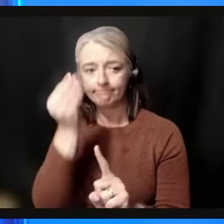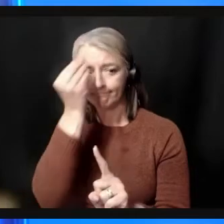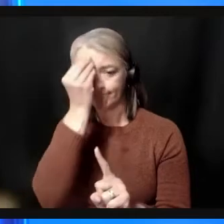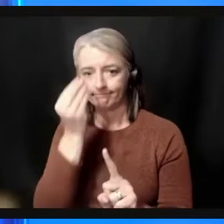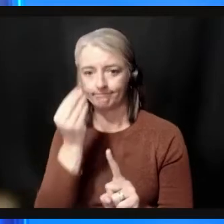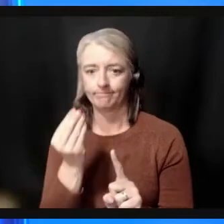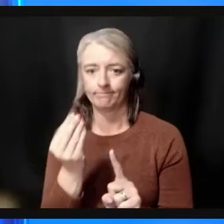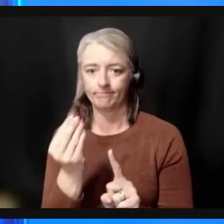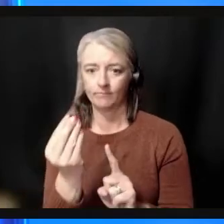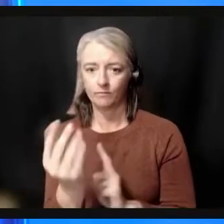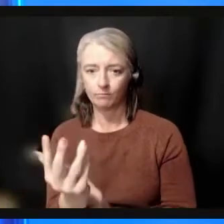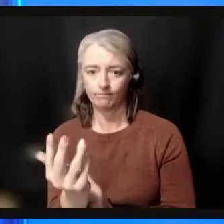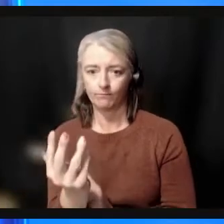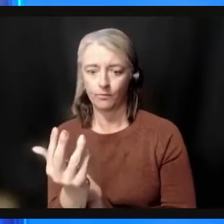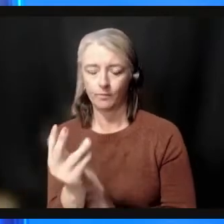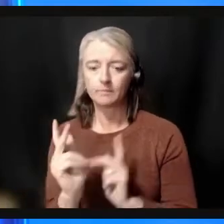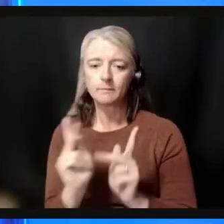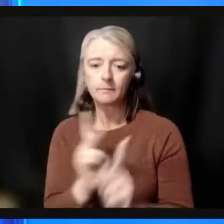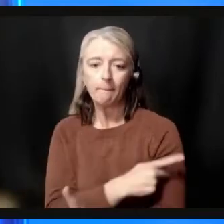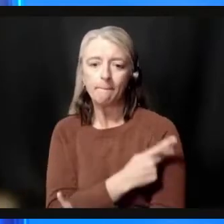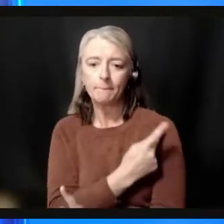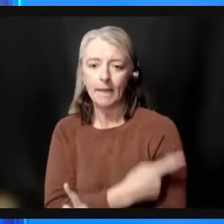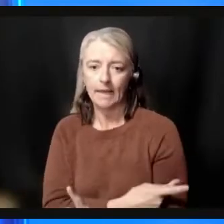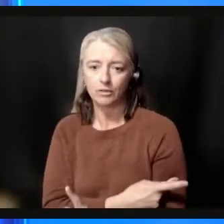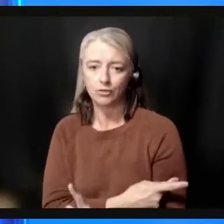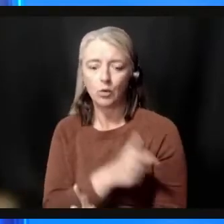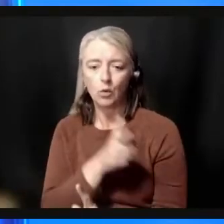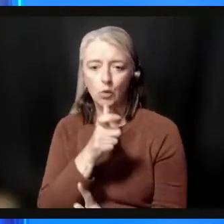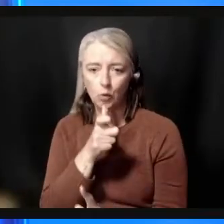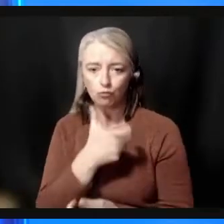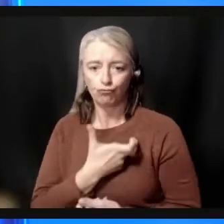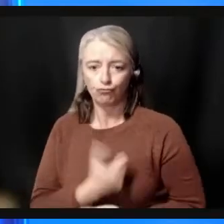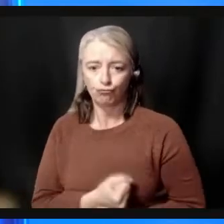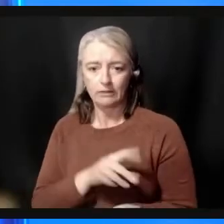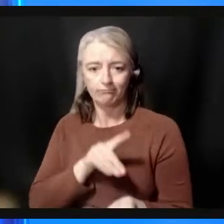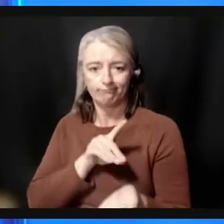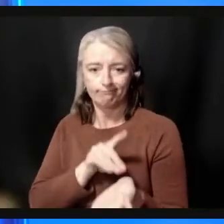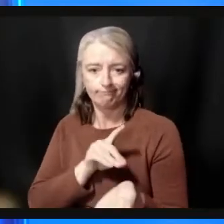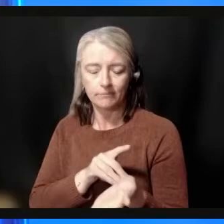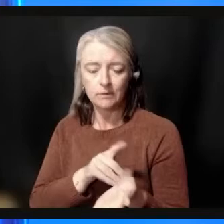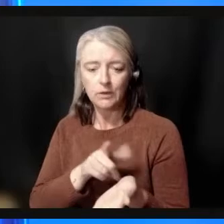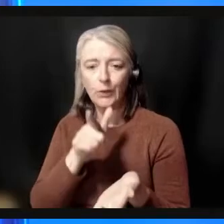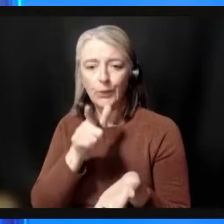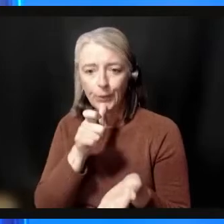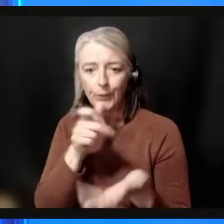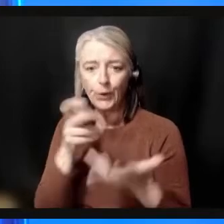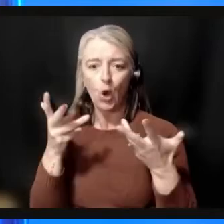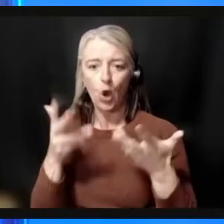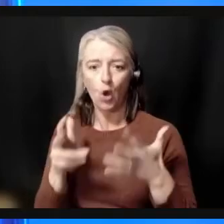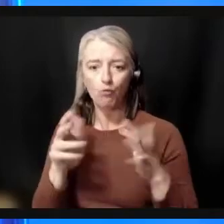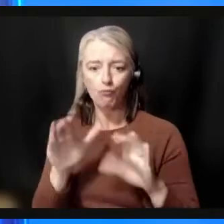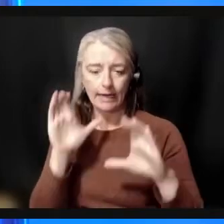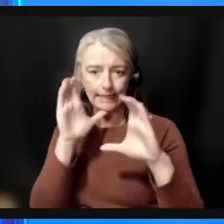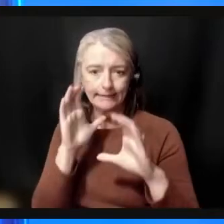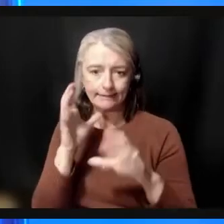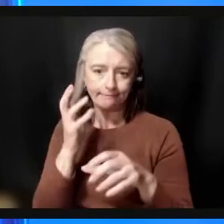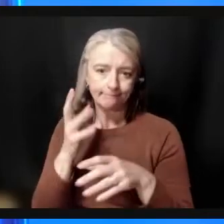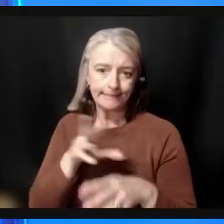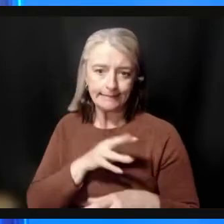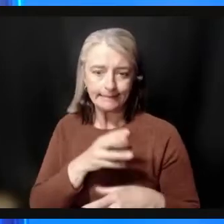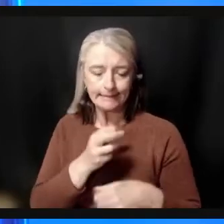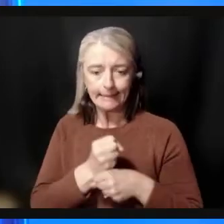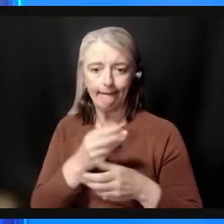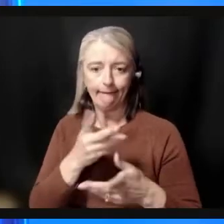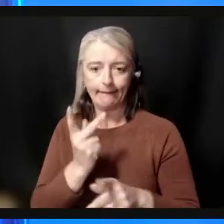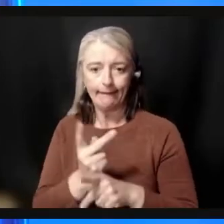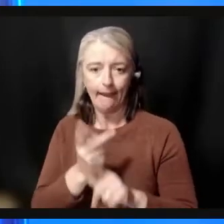hands of the patient's trusted provider. So in the hands of who they're already seeking care from, so that provider can go